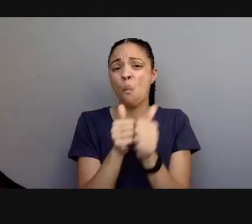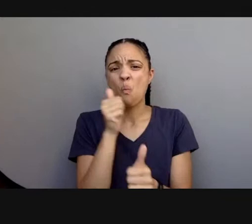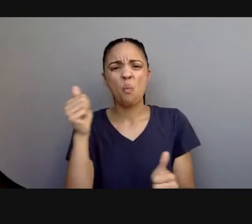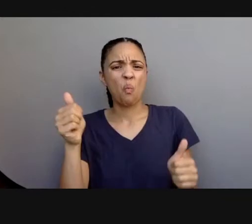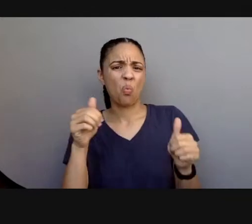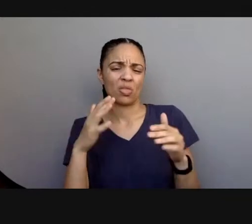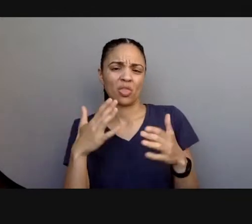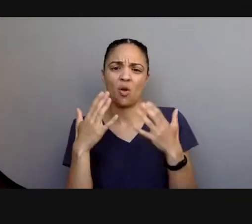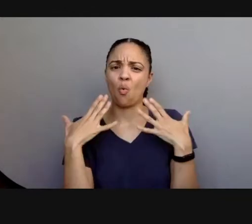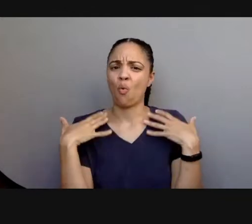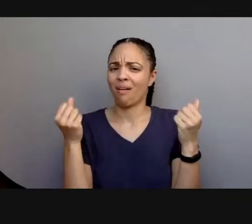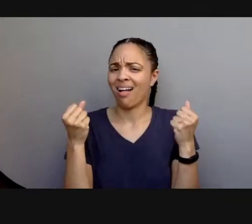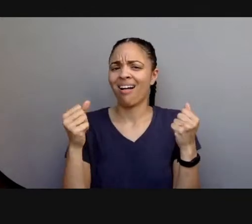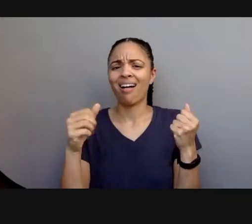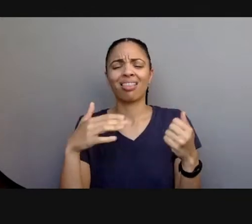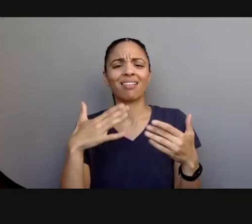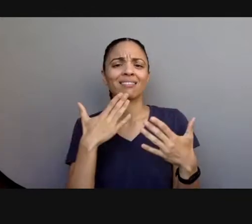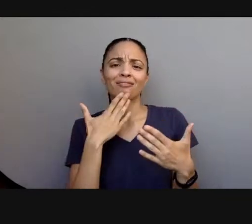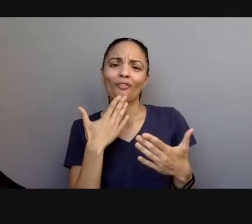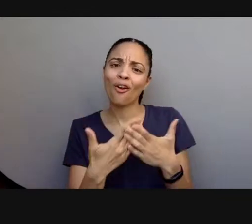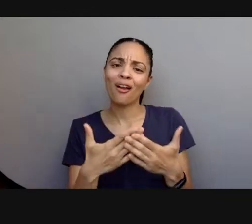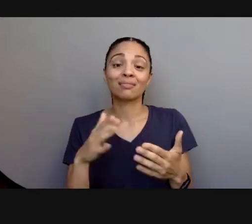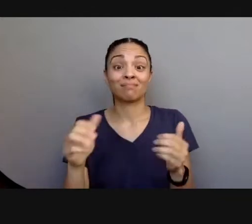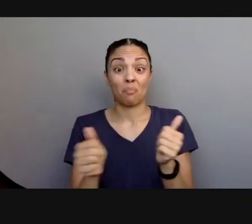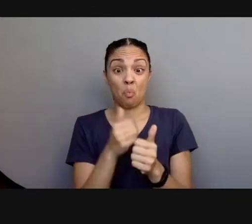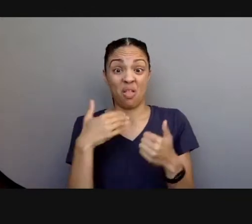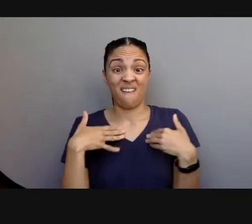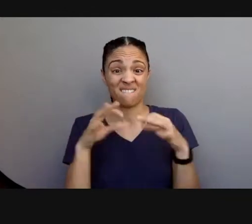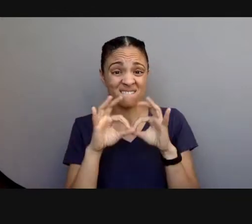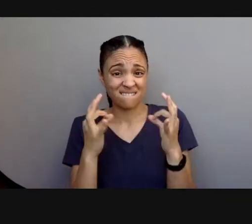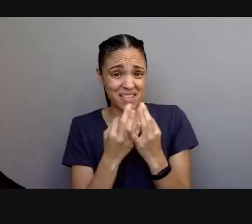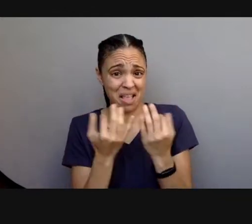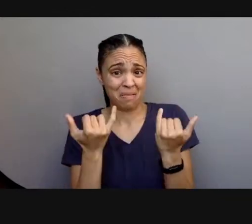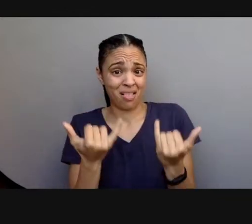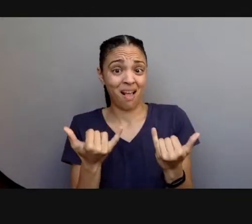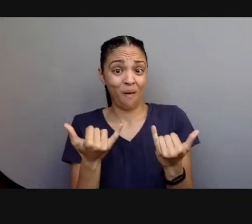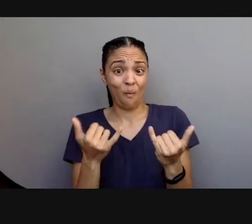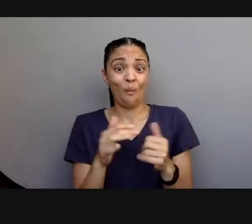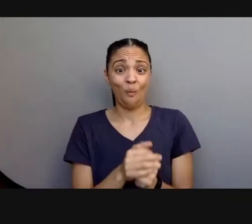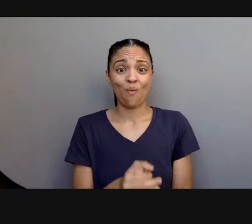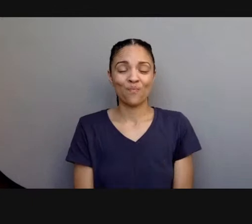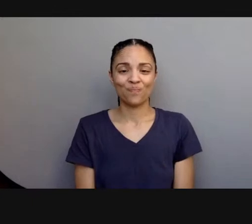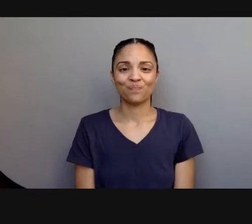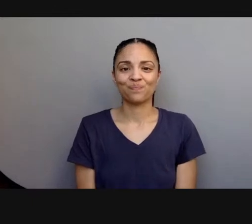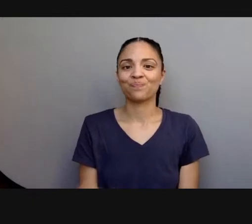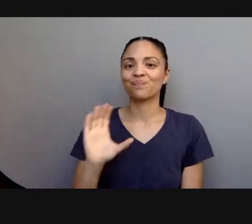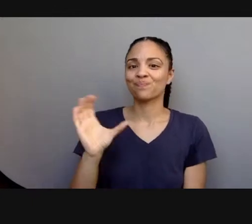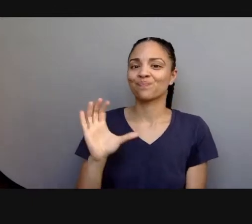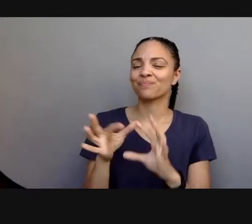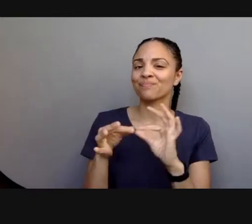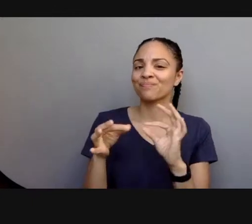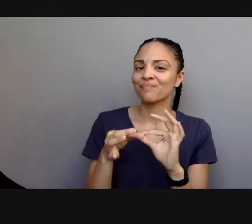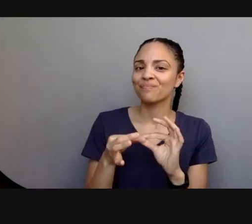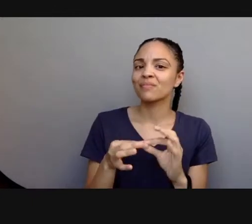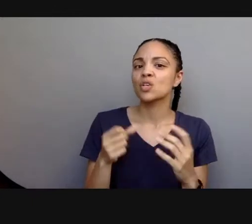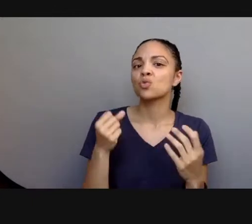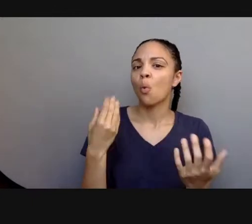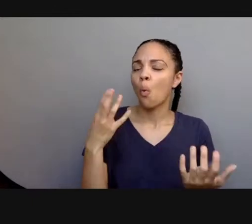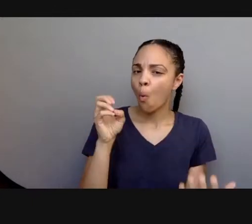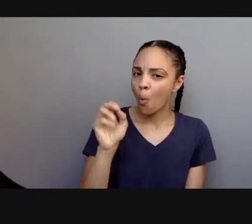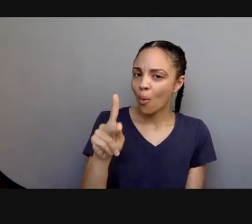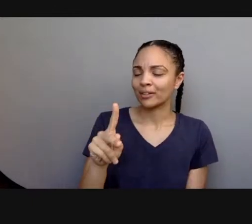things like that now. So yeah, it's been really crazy to see. So here's the big change. You went to Ailey